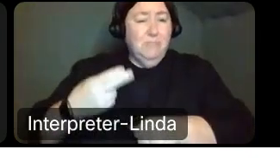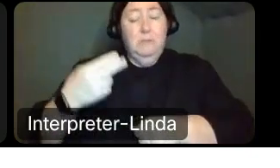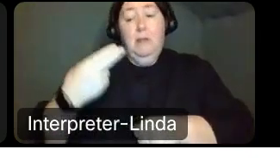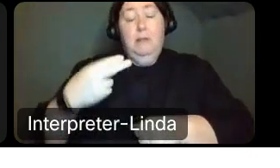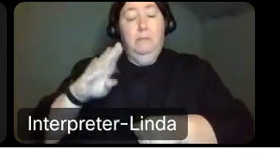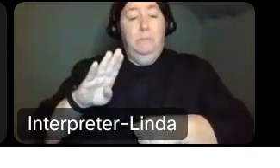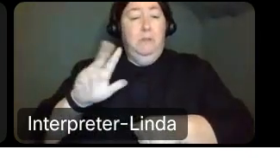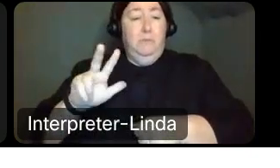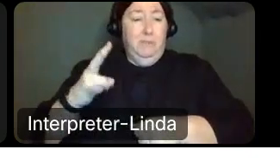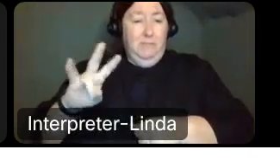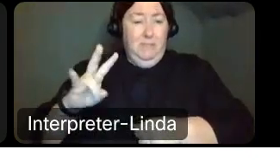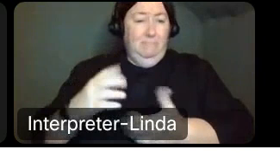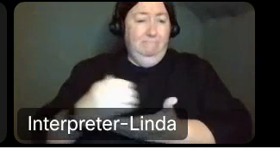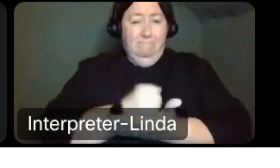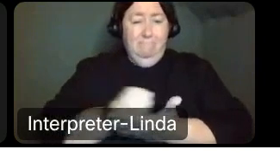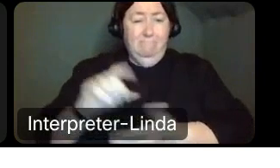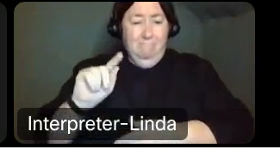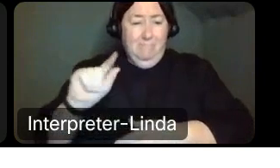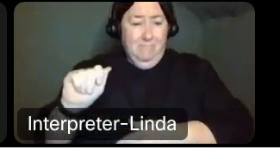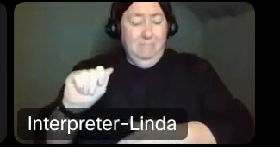317 data collection. This is